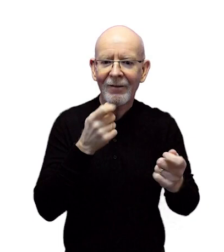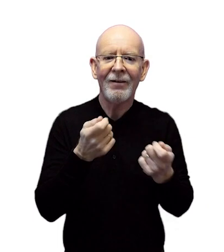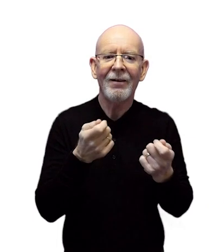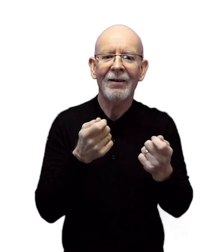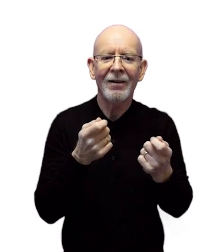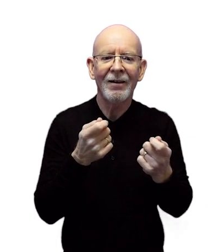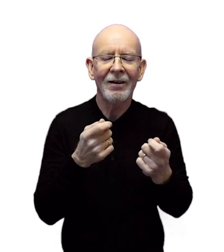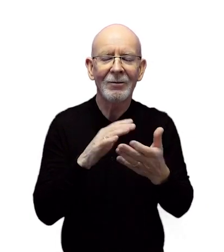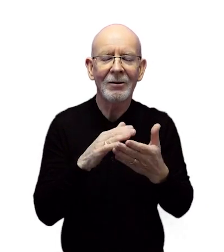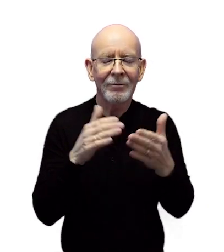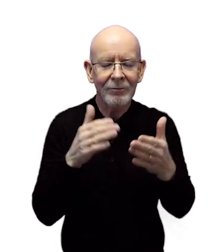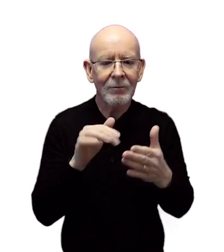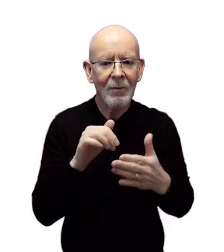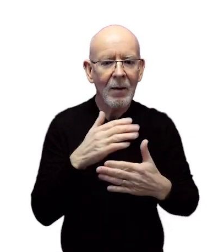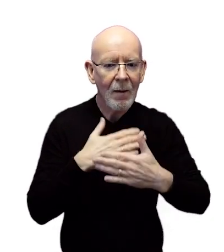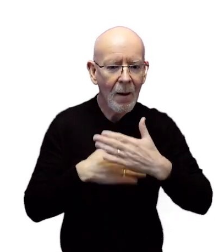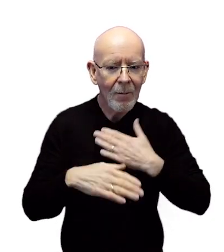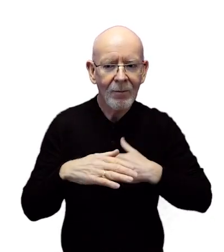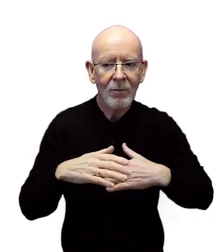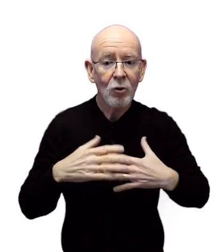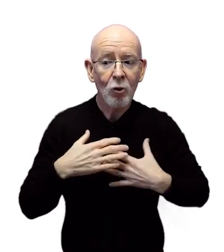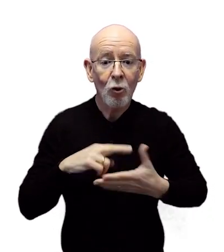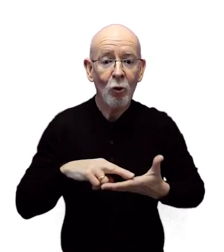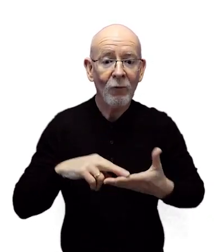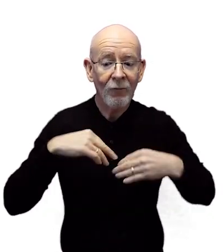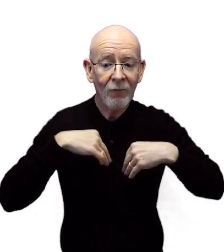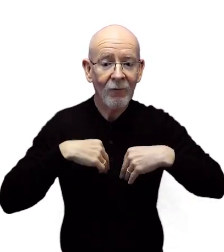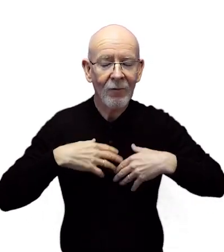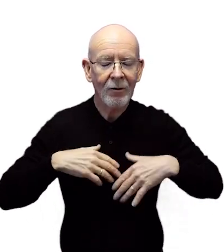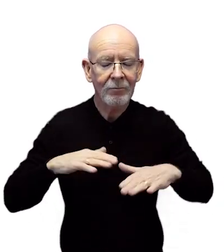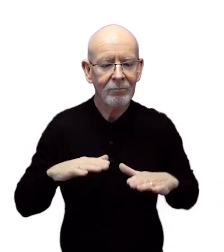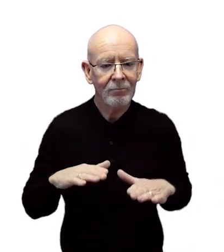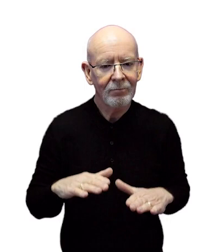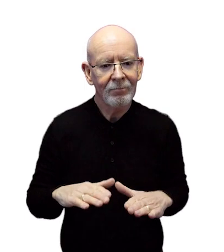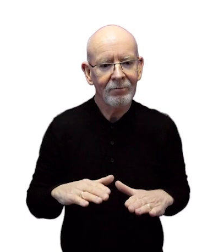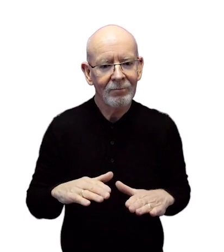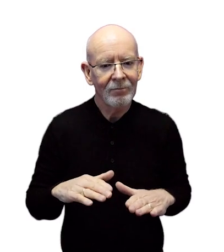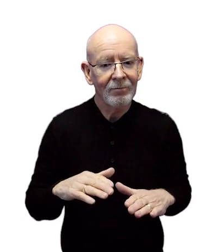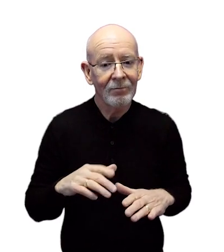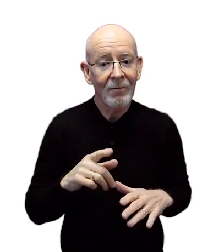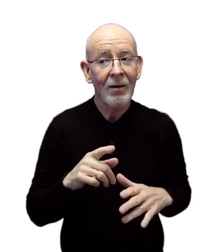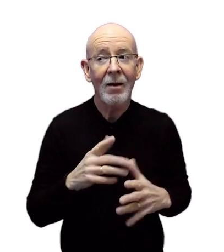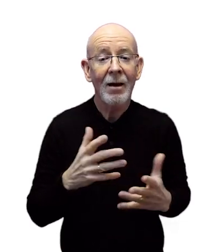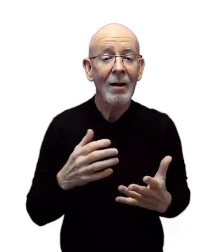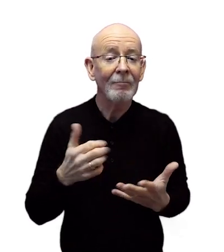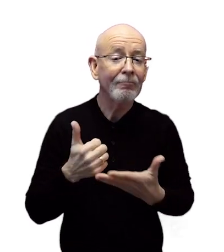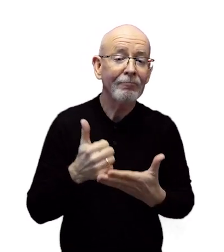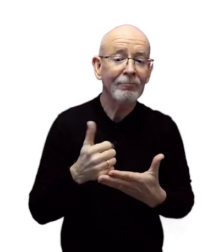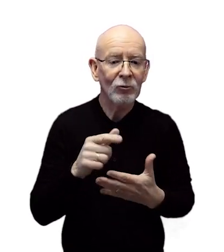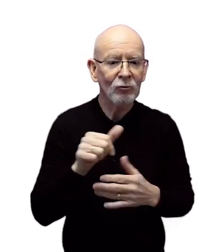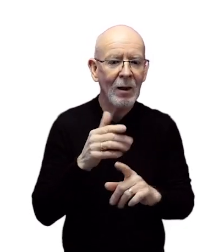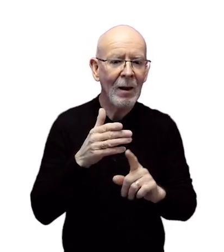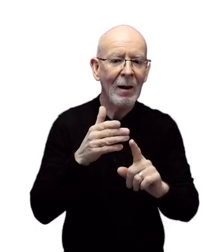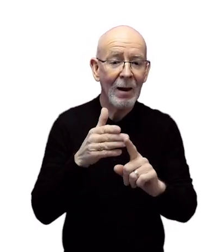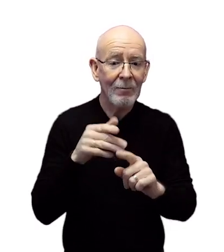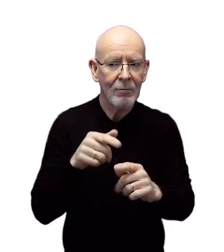shift your focus, calm your nervous system, and decrease stress in your body. To get the most benefit, you should aim to complete